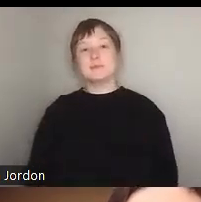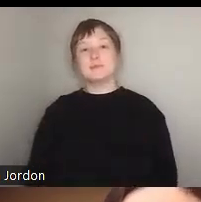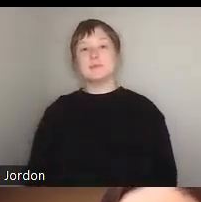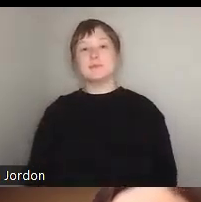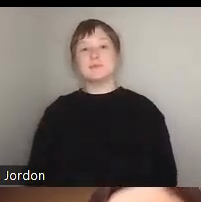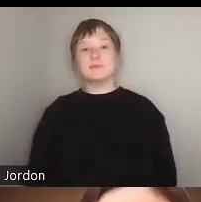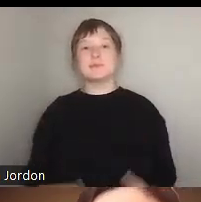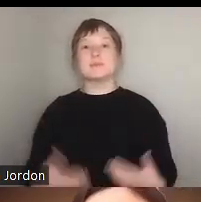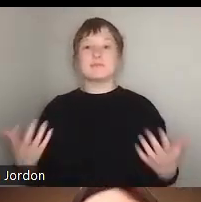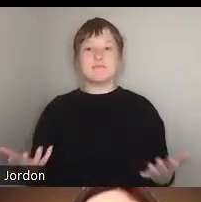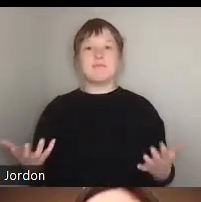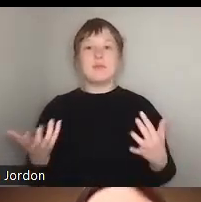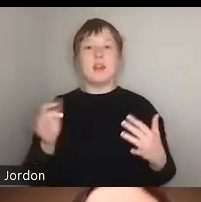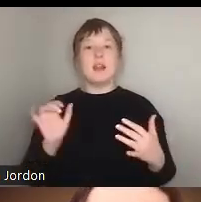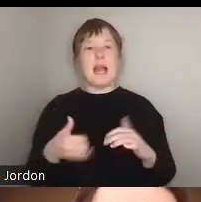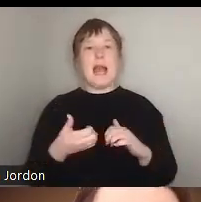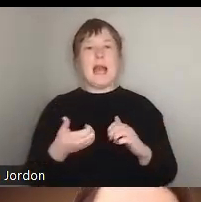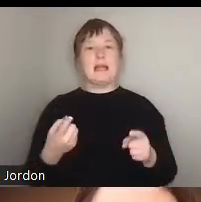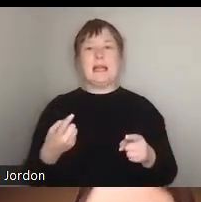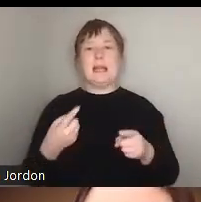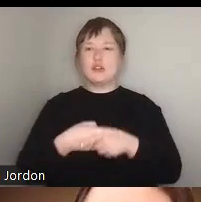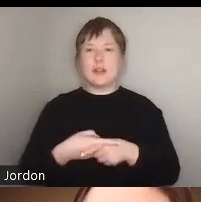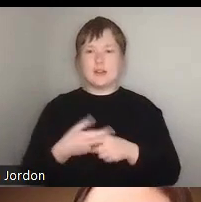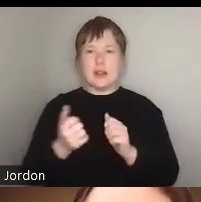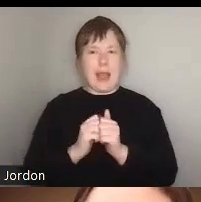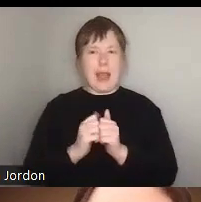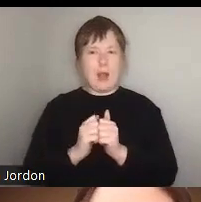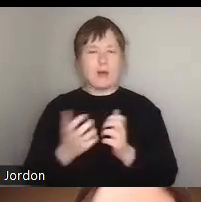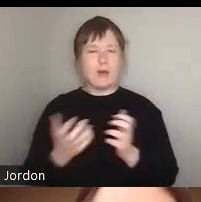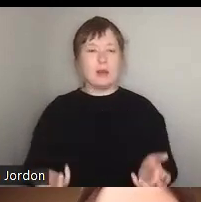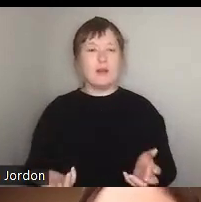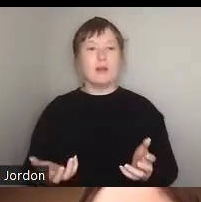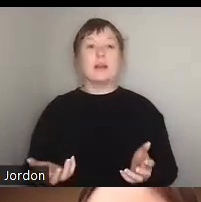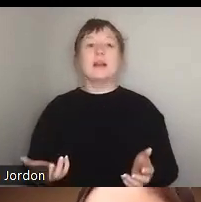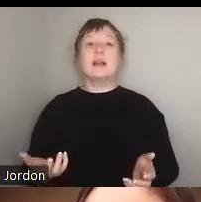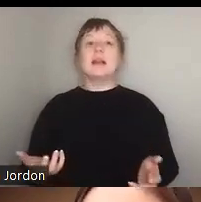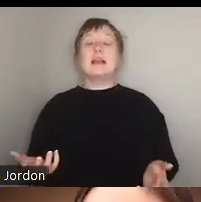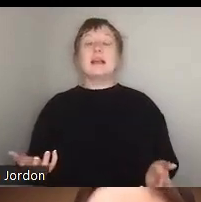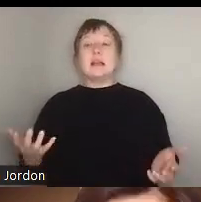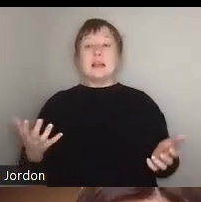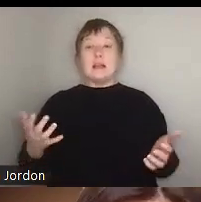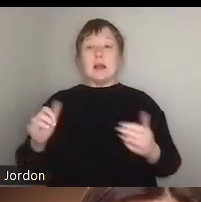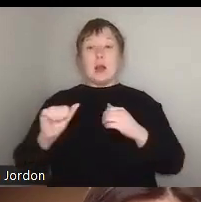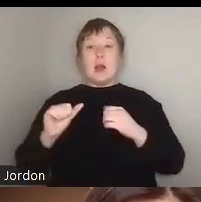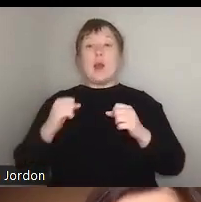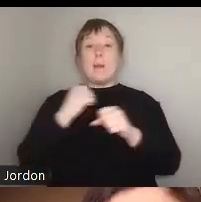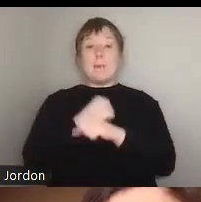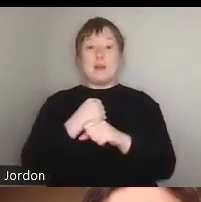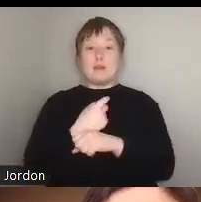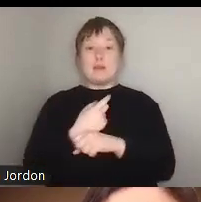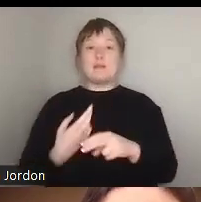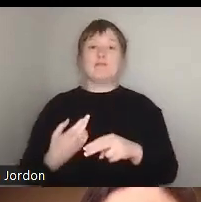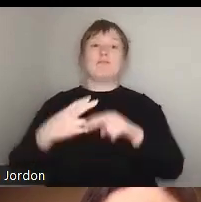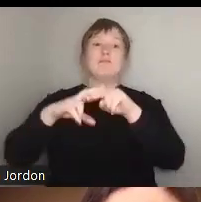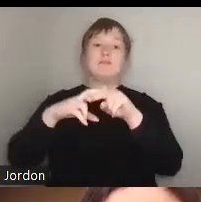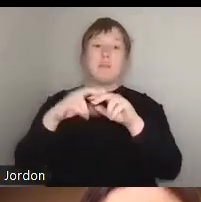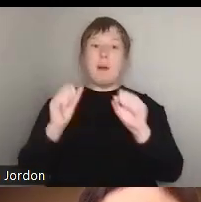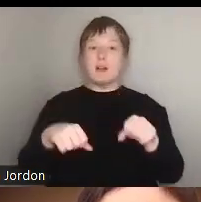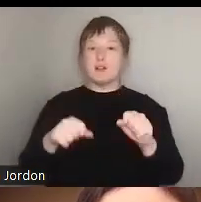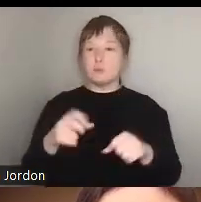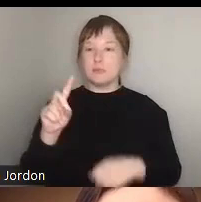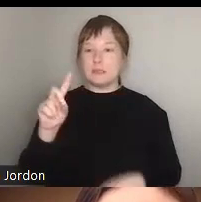So the intersections, well, abuse increases the chance of disability in the sense